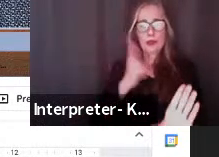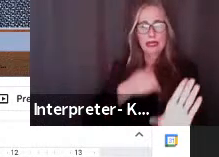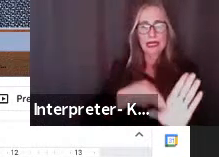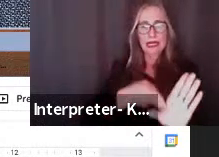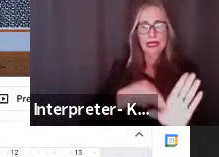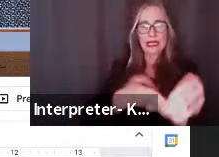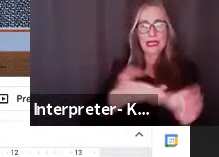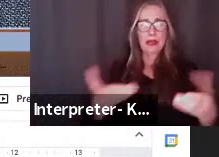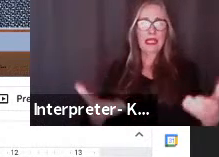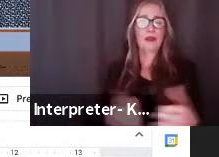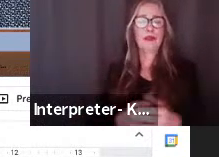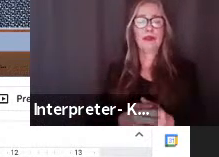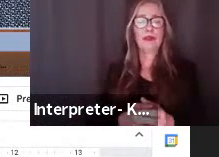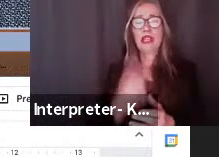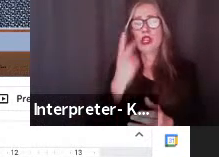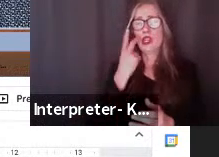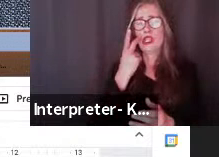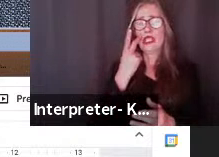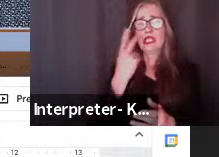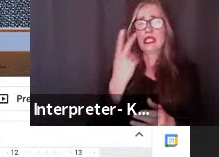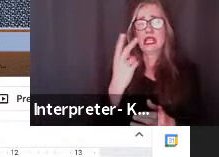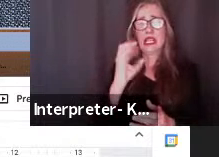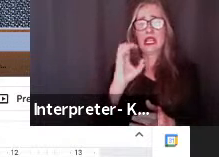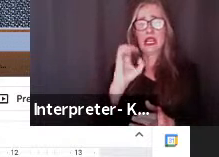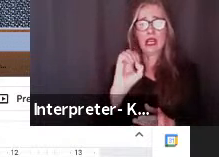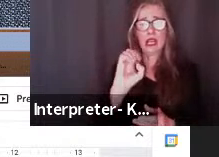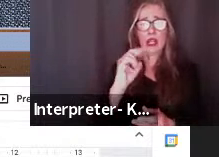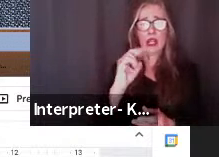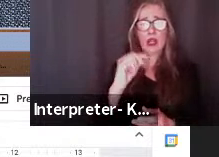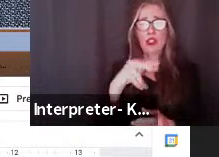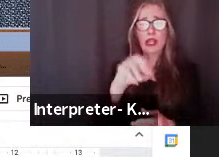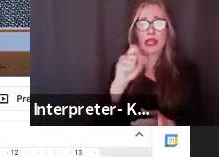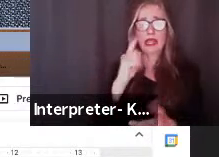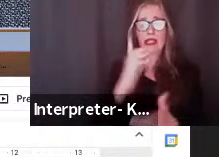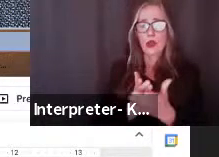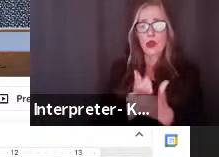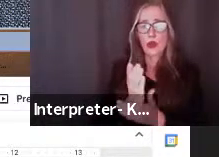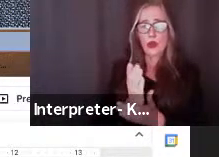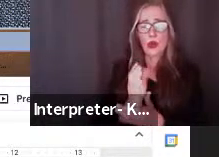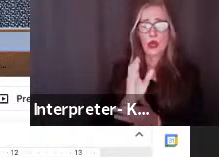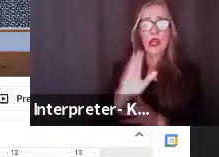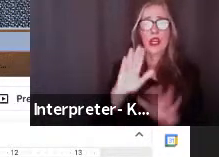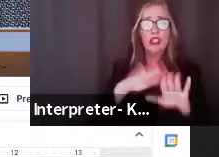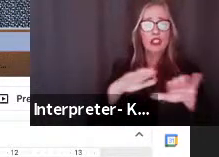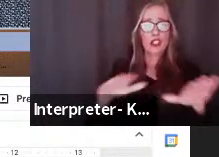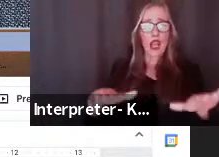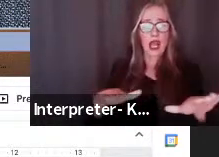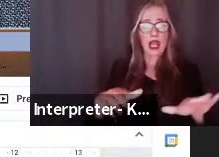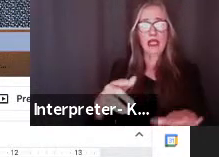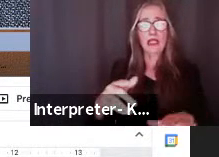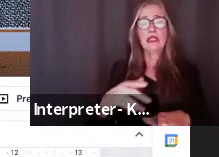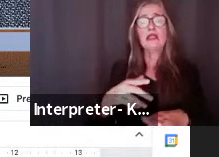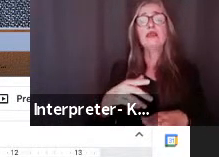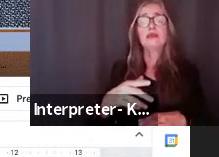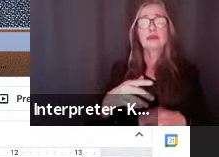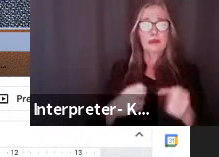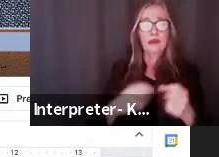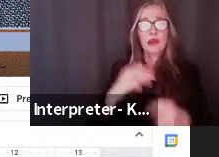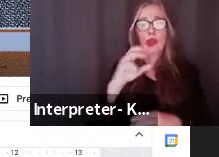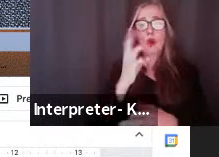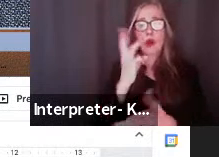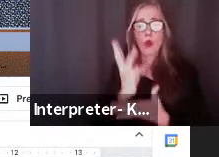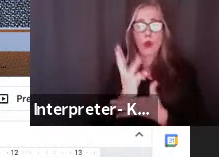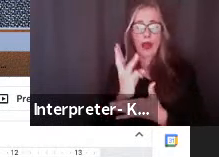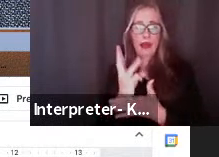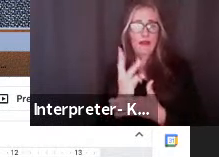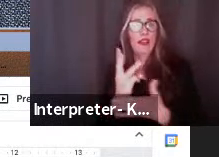so we're going to be looking at eugenics in the context of child welfare system particularly and the risks around and prevention of the civil death penalty